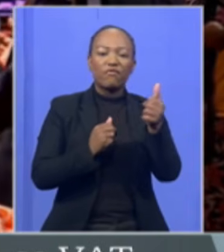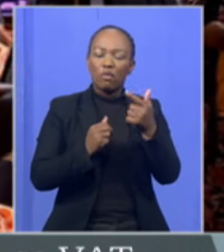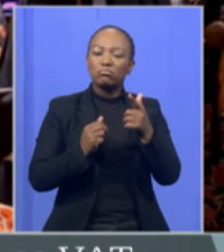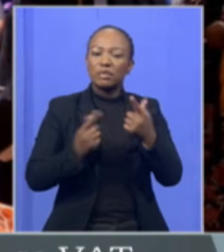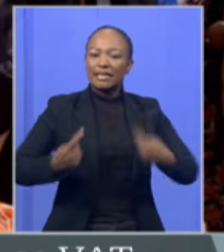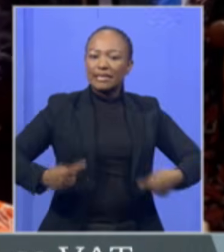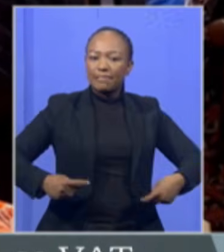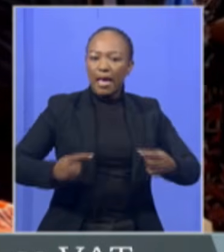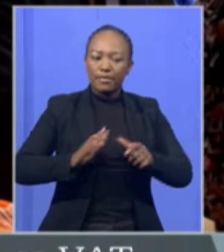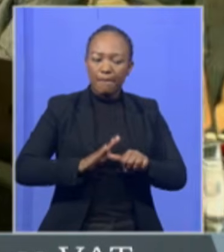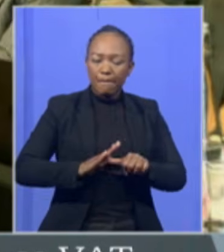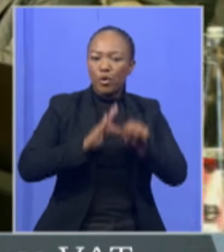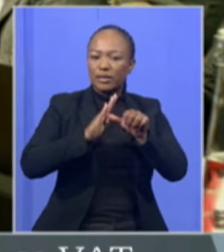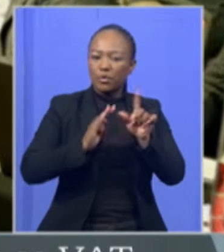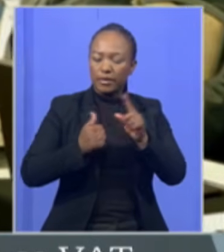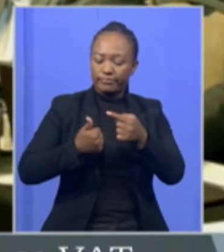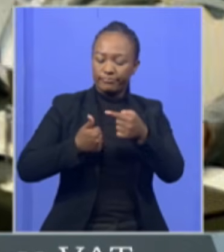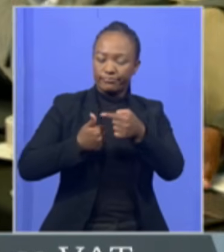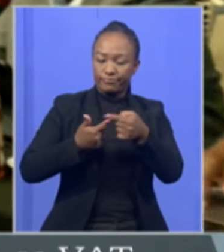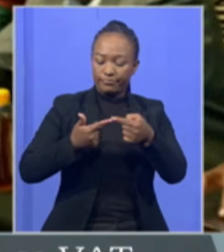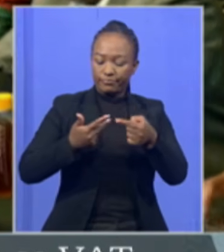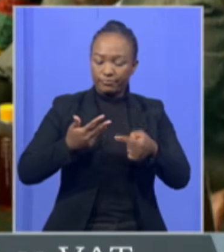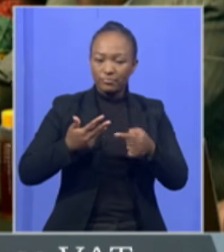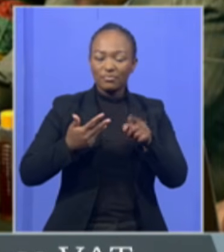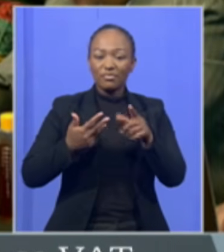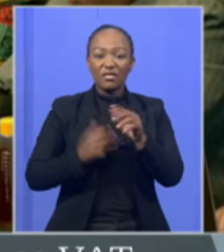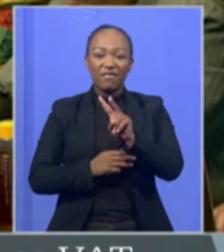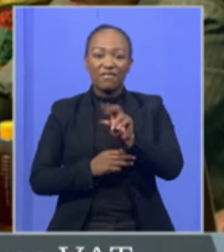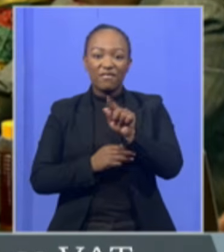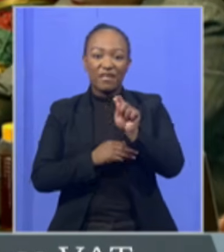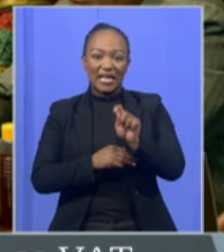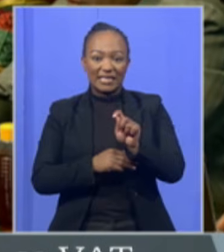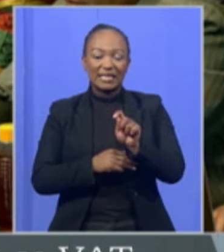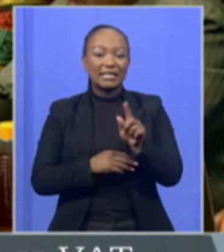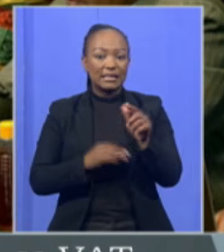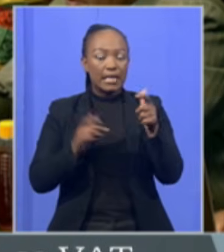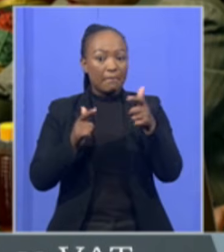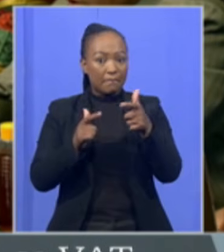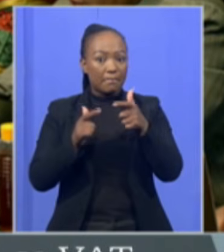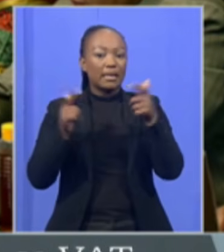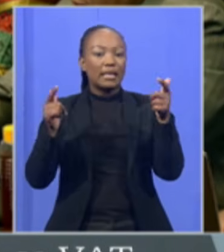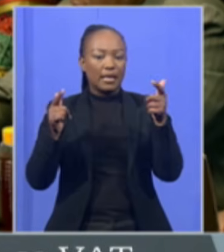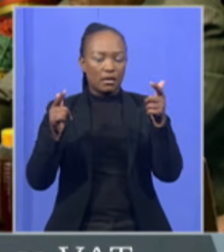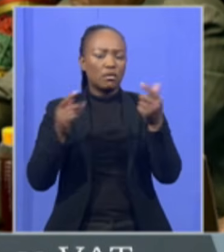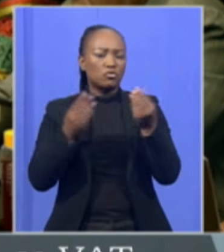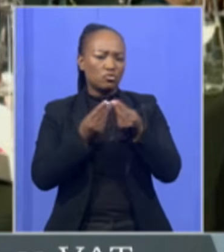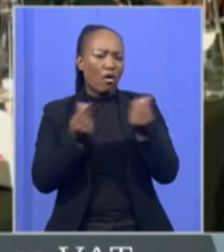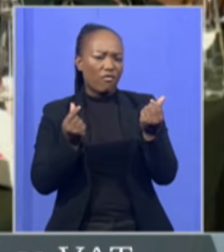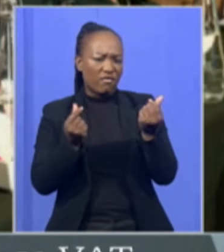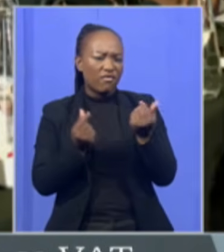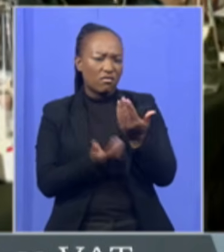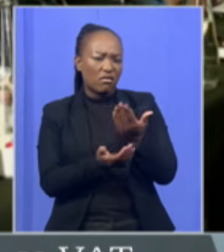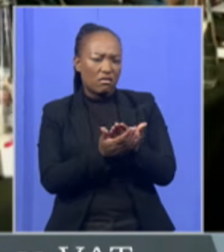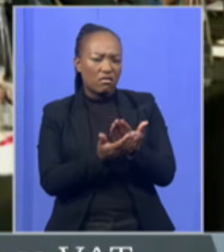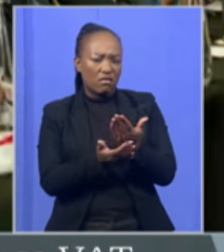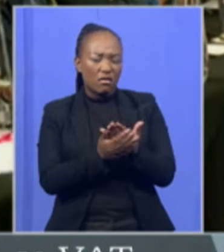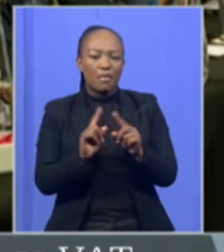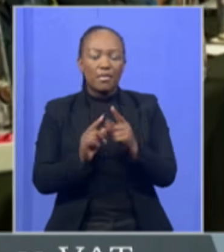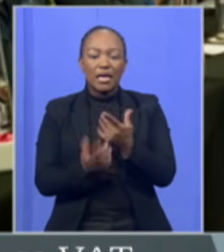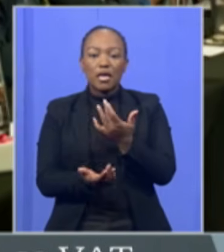So the VAT issue itself isn't something that is too big to solve. It can be solved, but the underlying